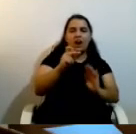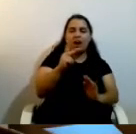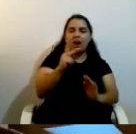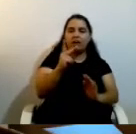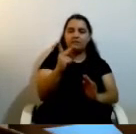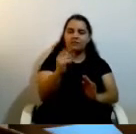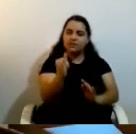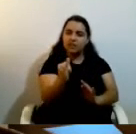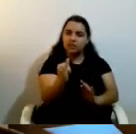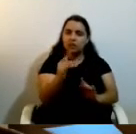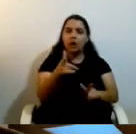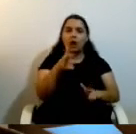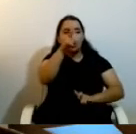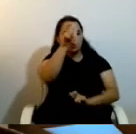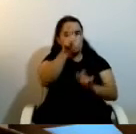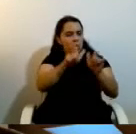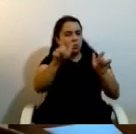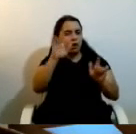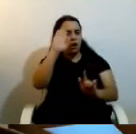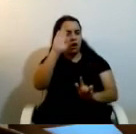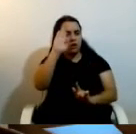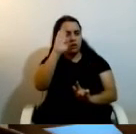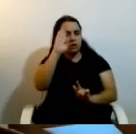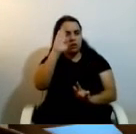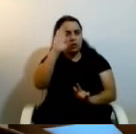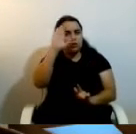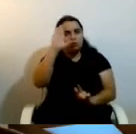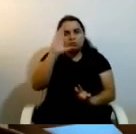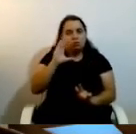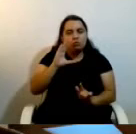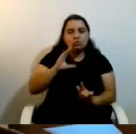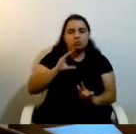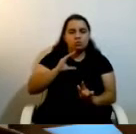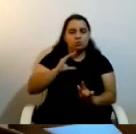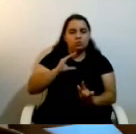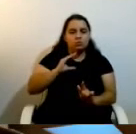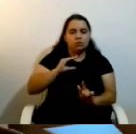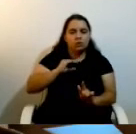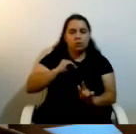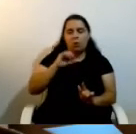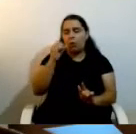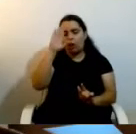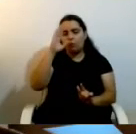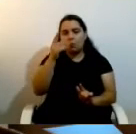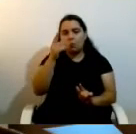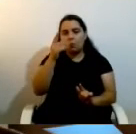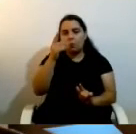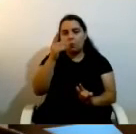People who know little about personal assistance assume that our assistance mainly makes